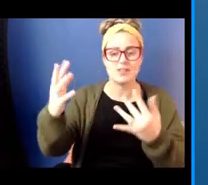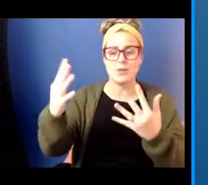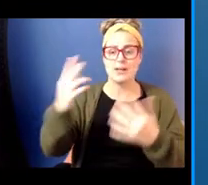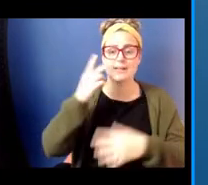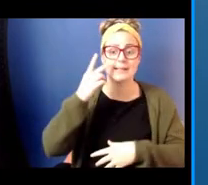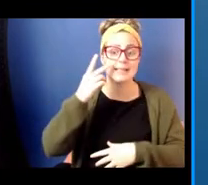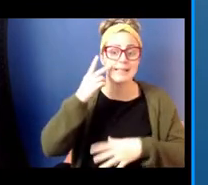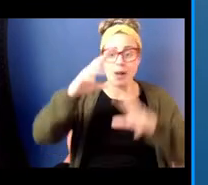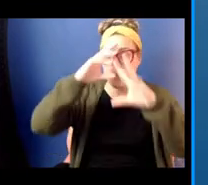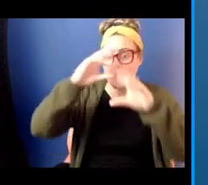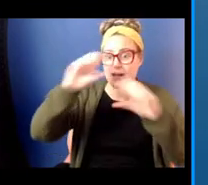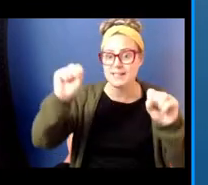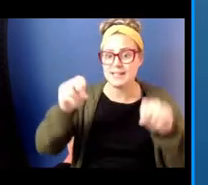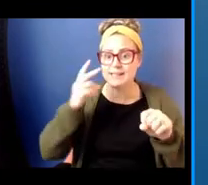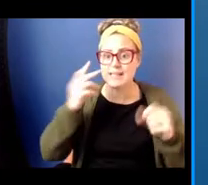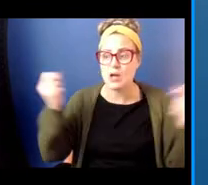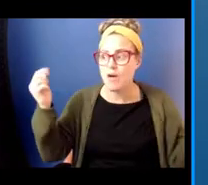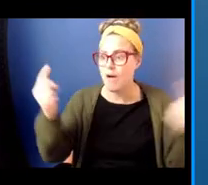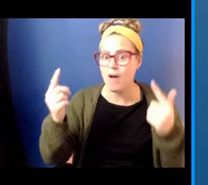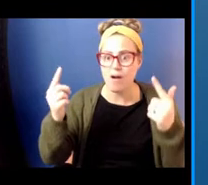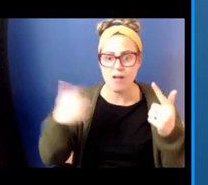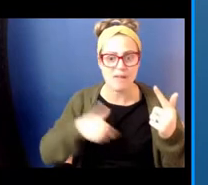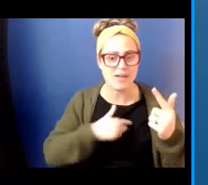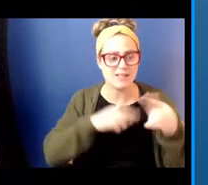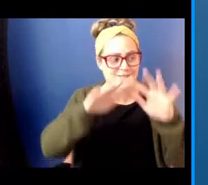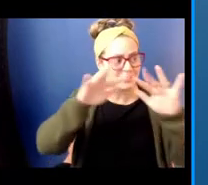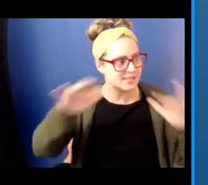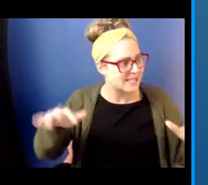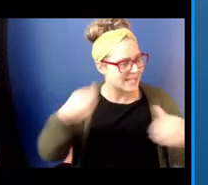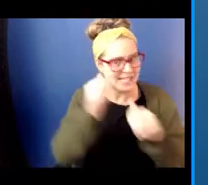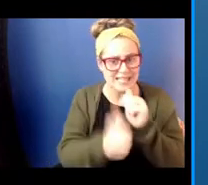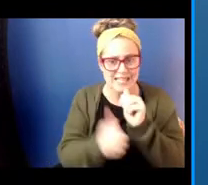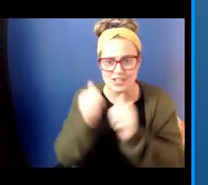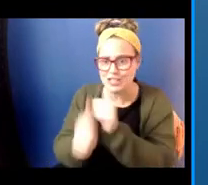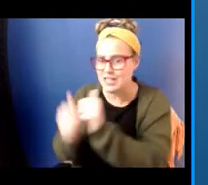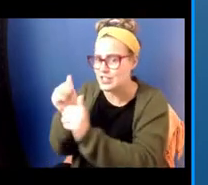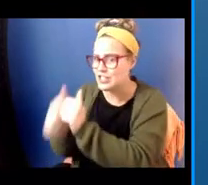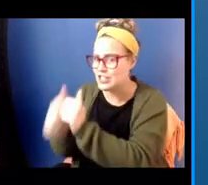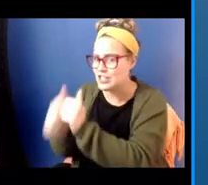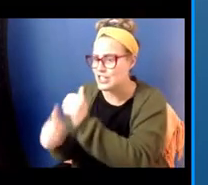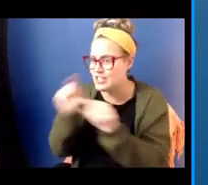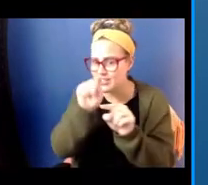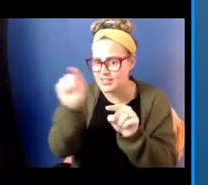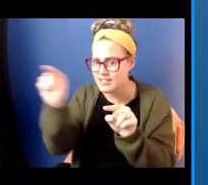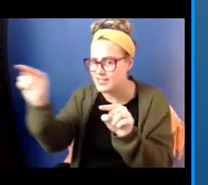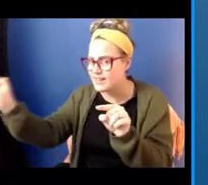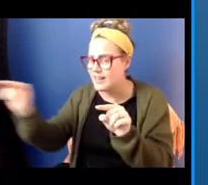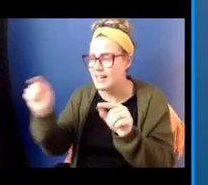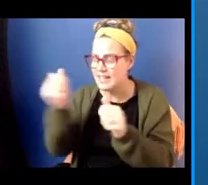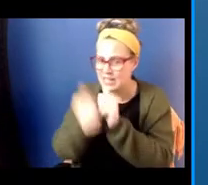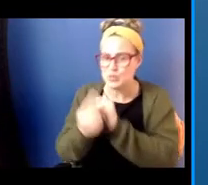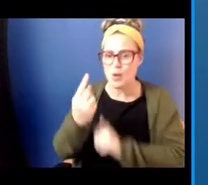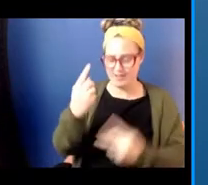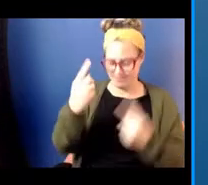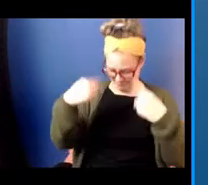us each and every one of us as human beings capable of embodying